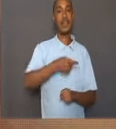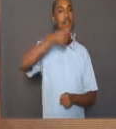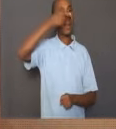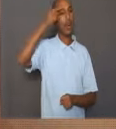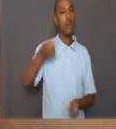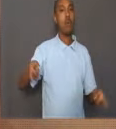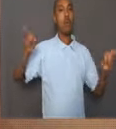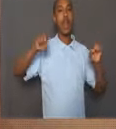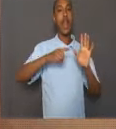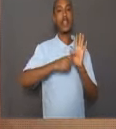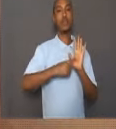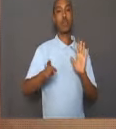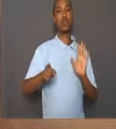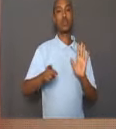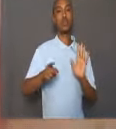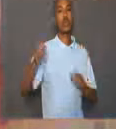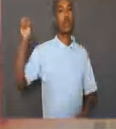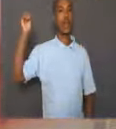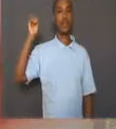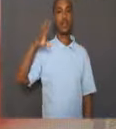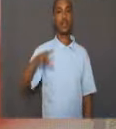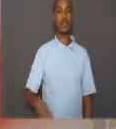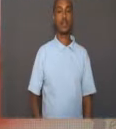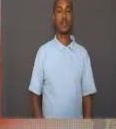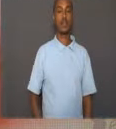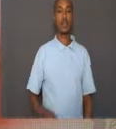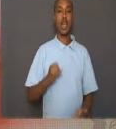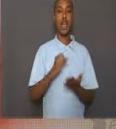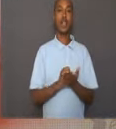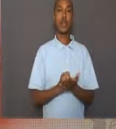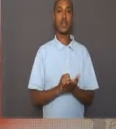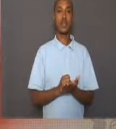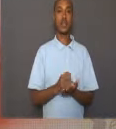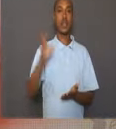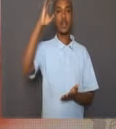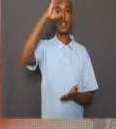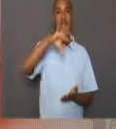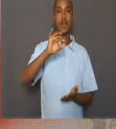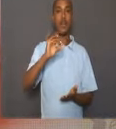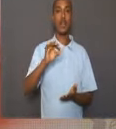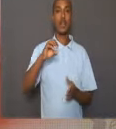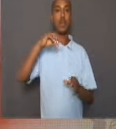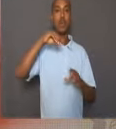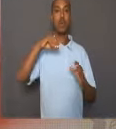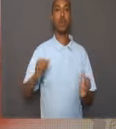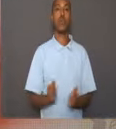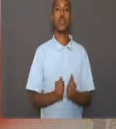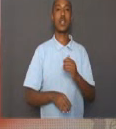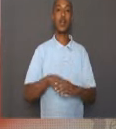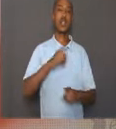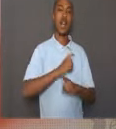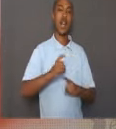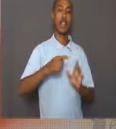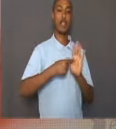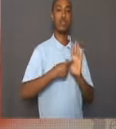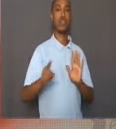when exposed to light. It was discovered that even without direct exposure to